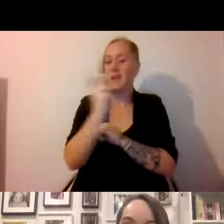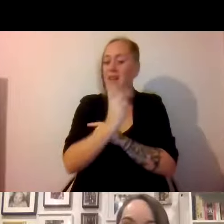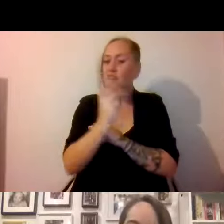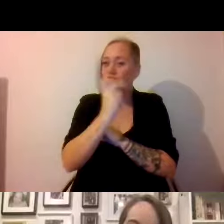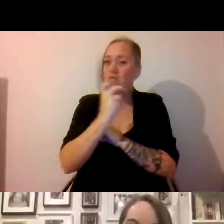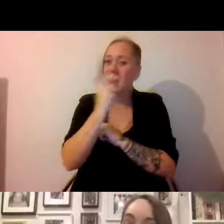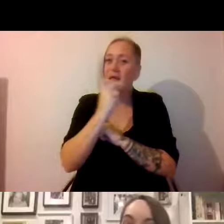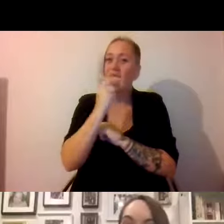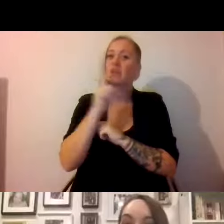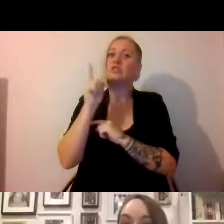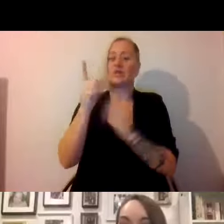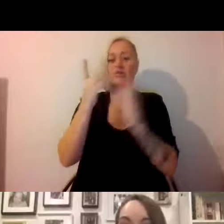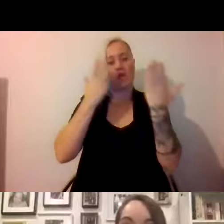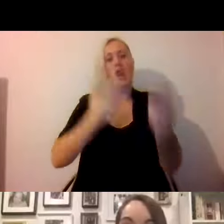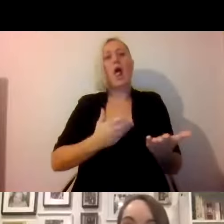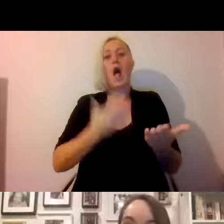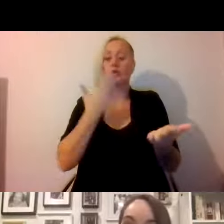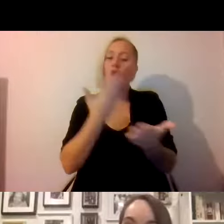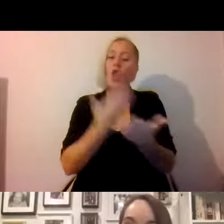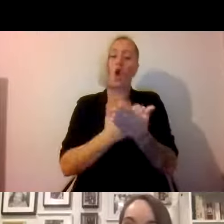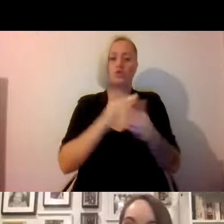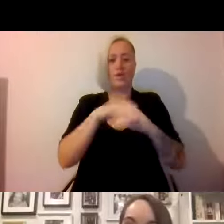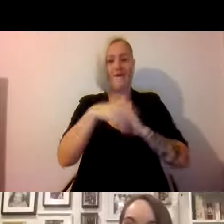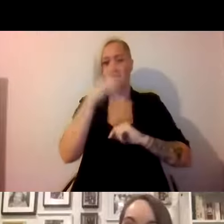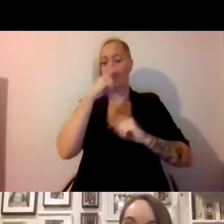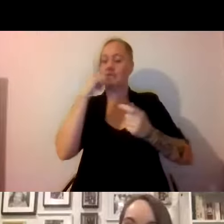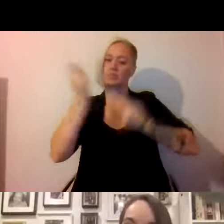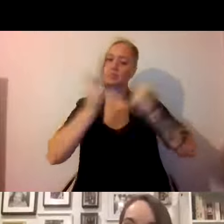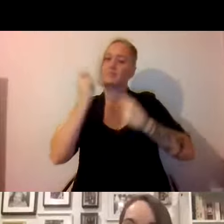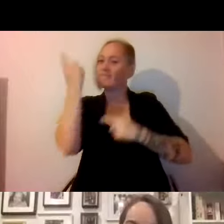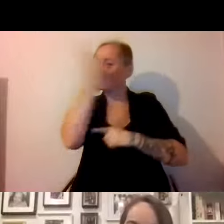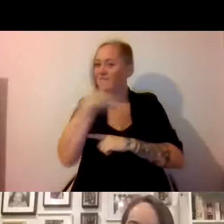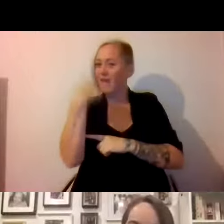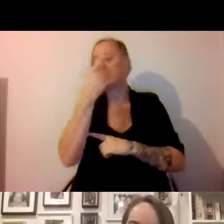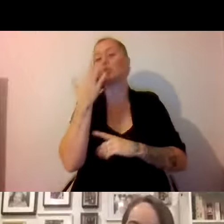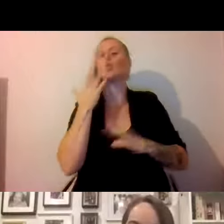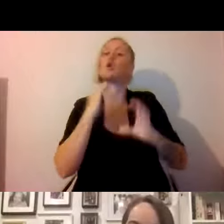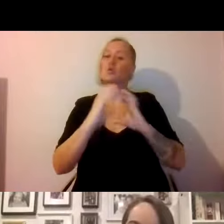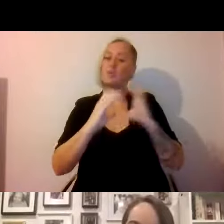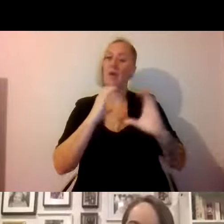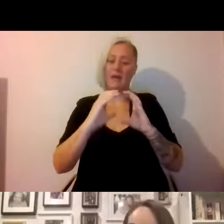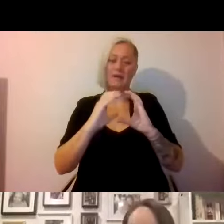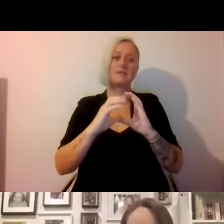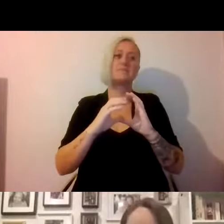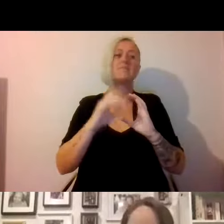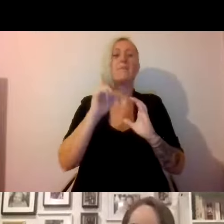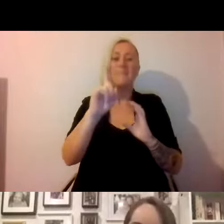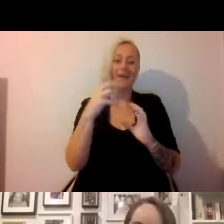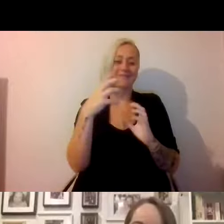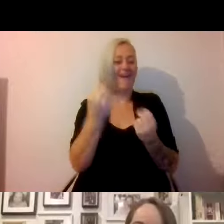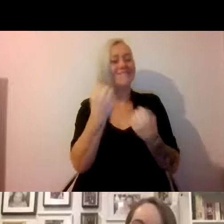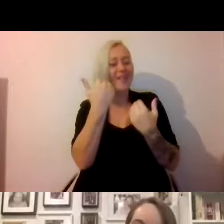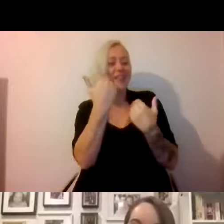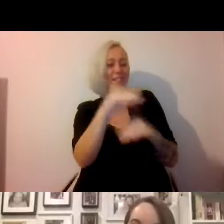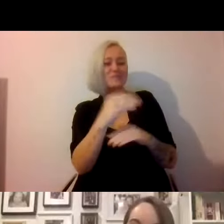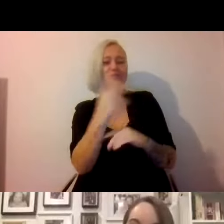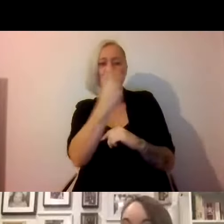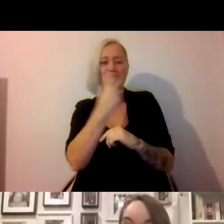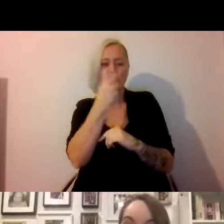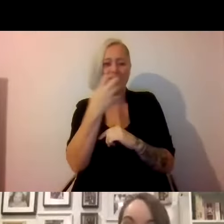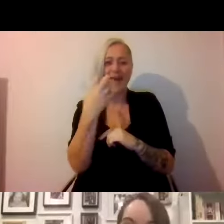she relies very much on seeing people's faces when she's communicating. There are limits to lip reading though, and responding